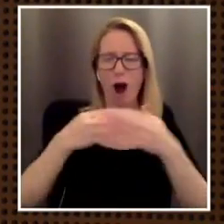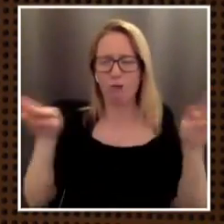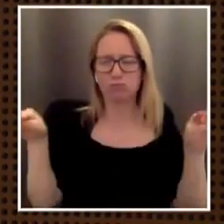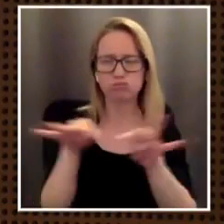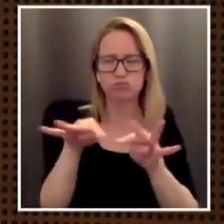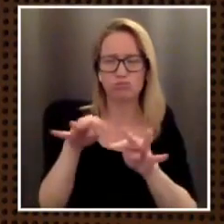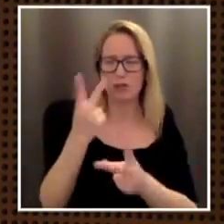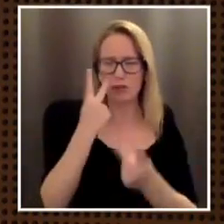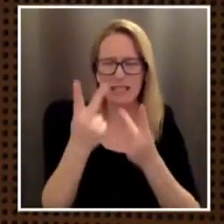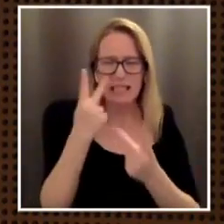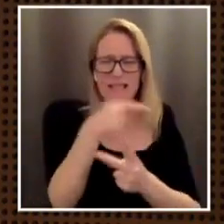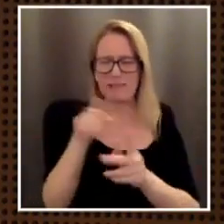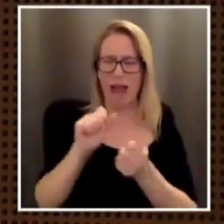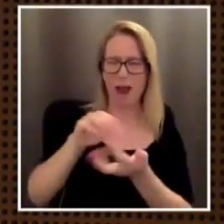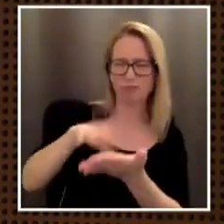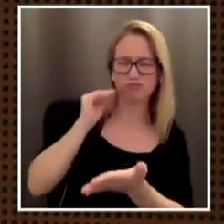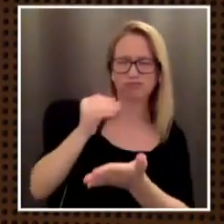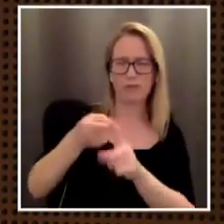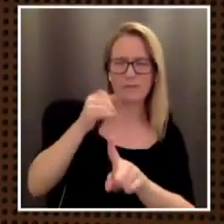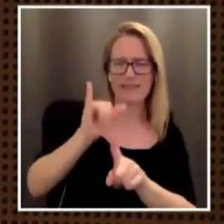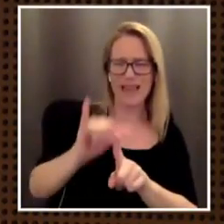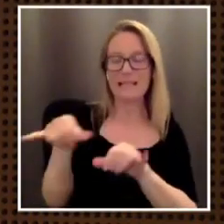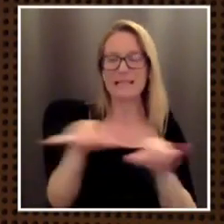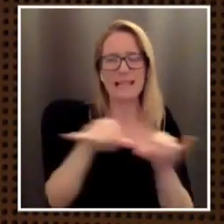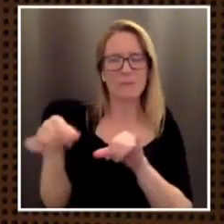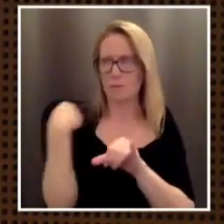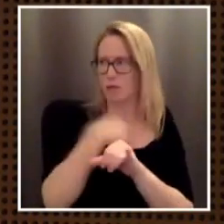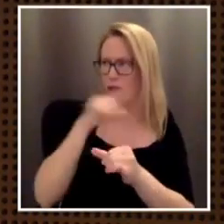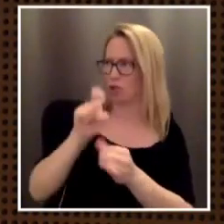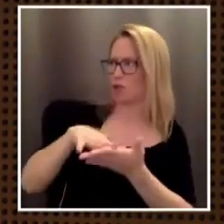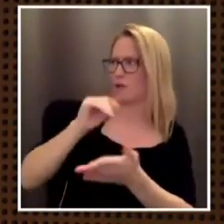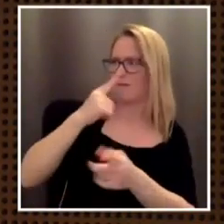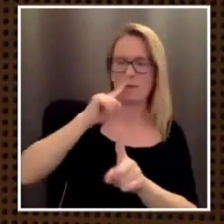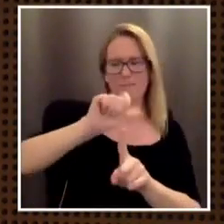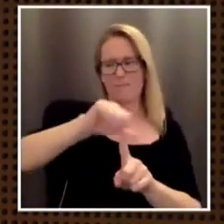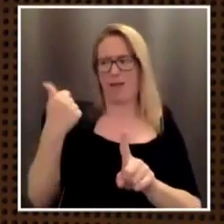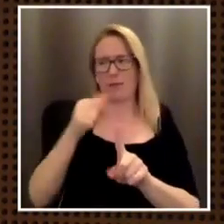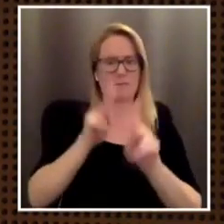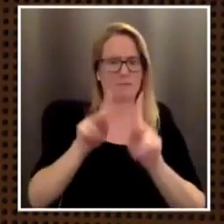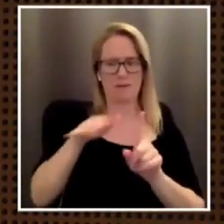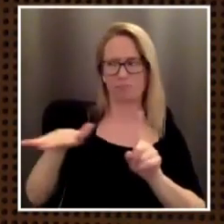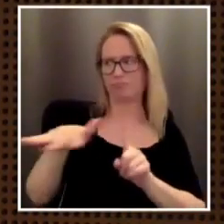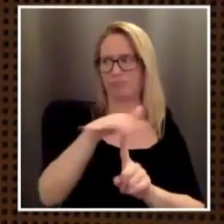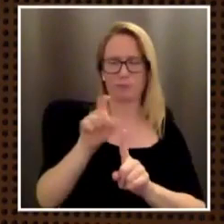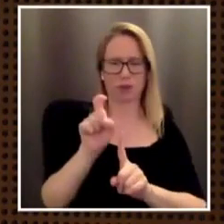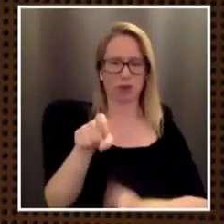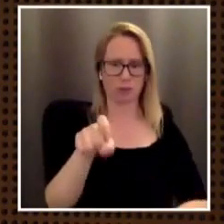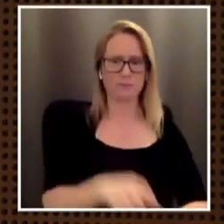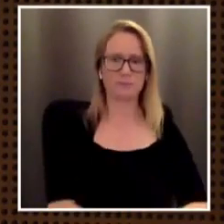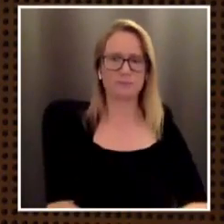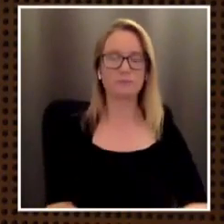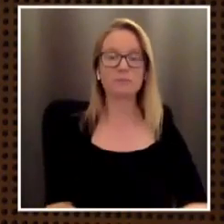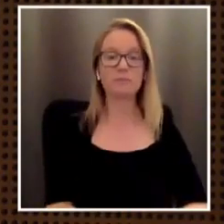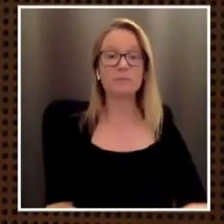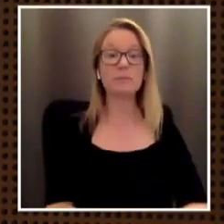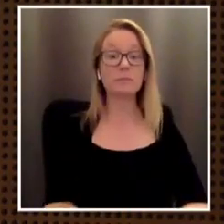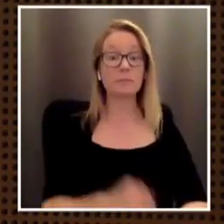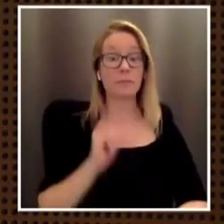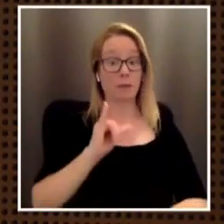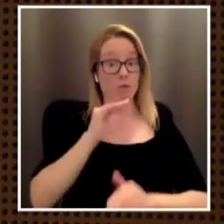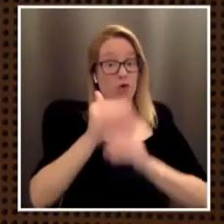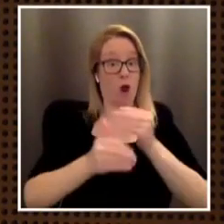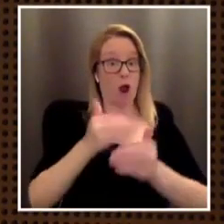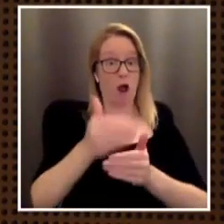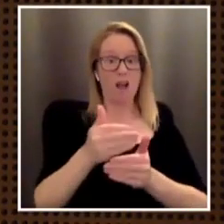learn from, just as we should learn from those around us. And in the process of putting